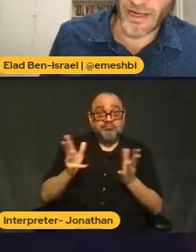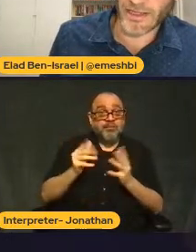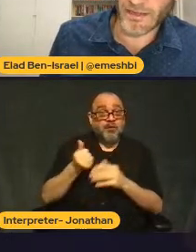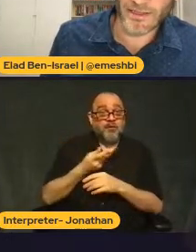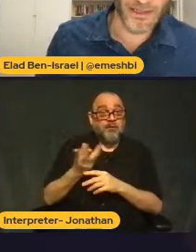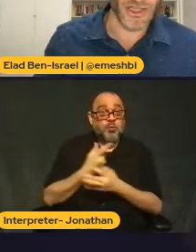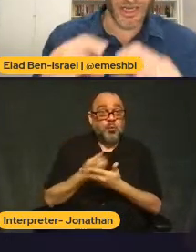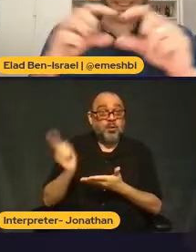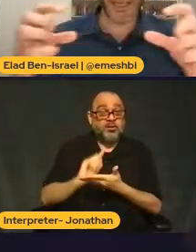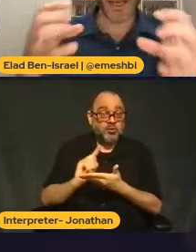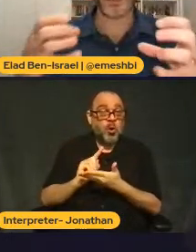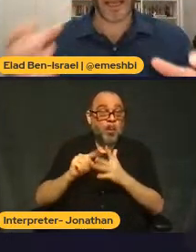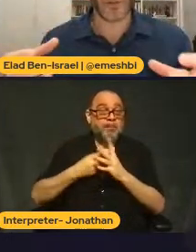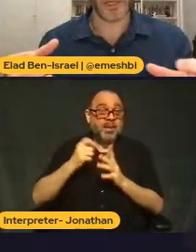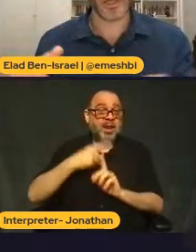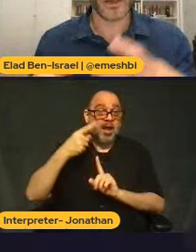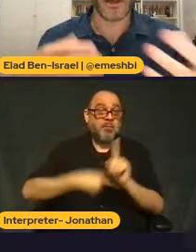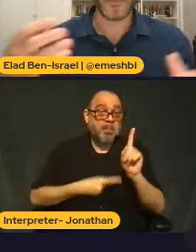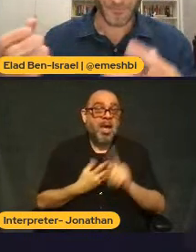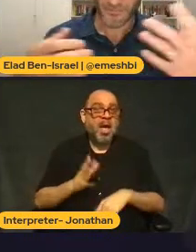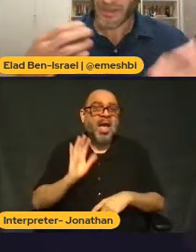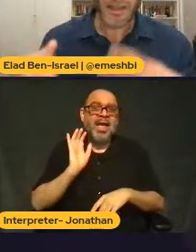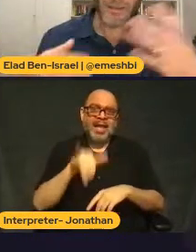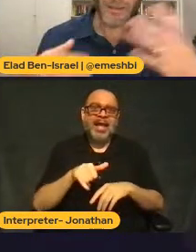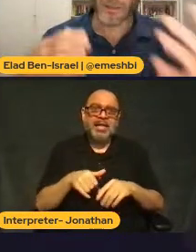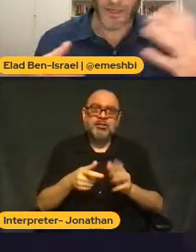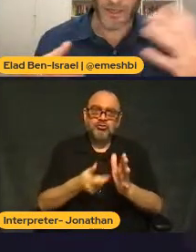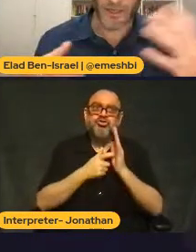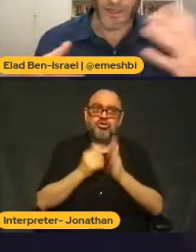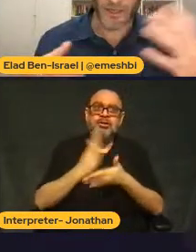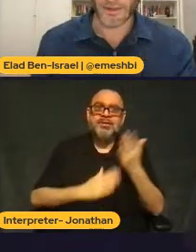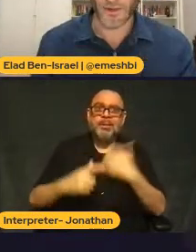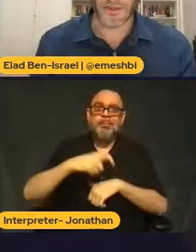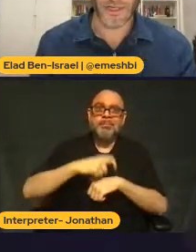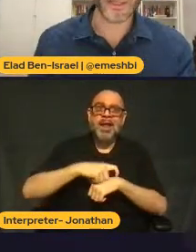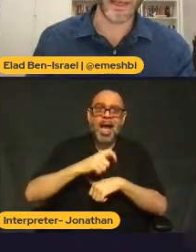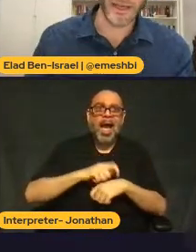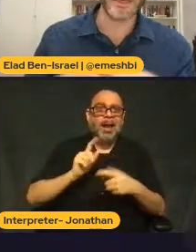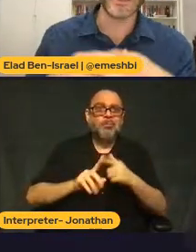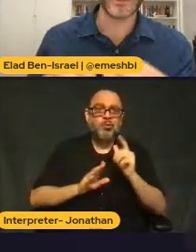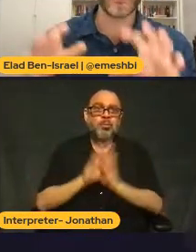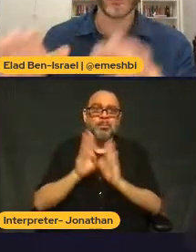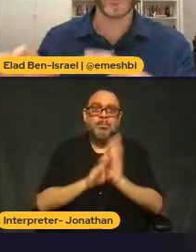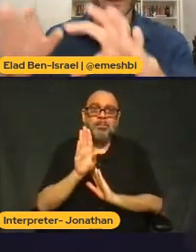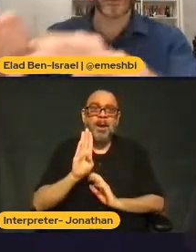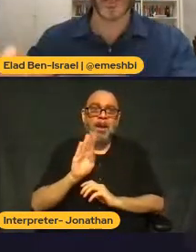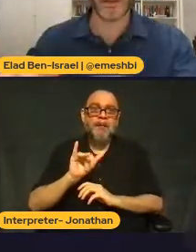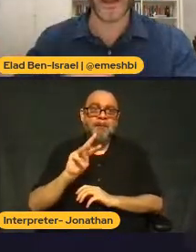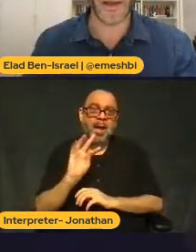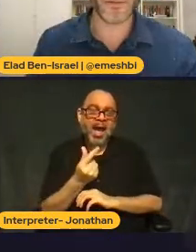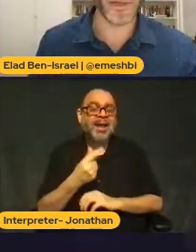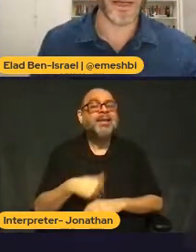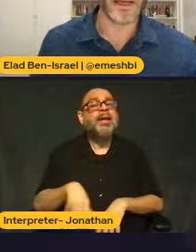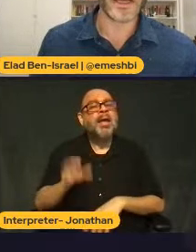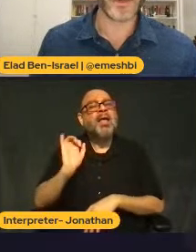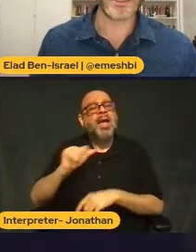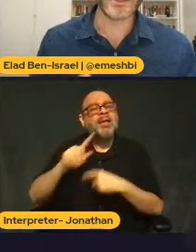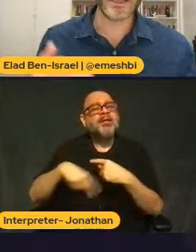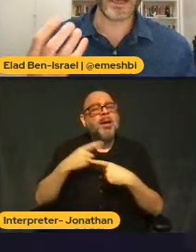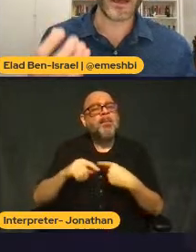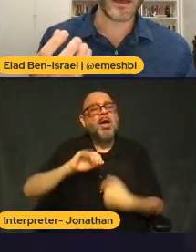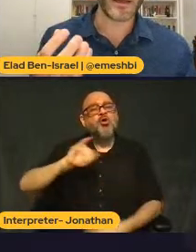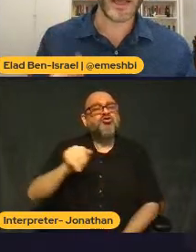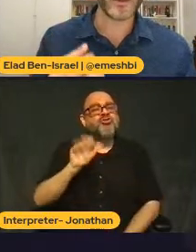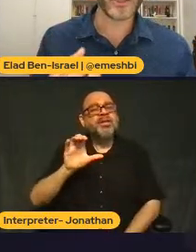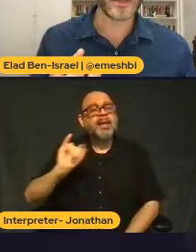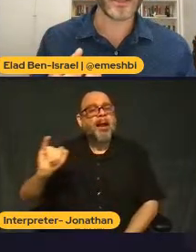Go bindings. It's a JSI language. I'm not going to go exactly what JSI is. If you're interested, check that out. But